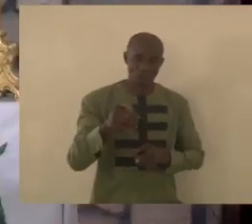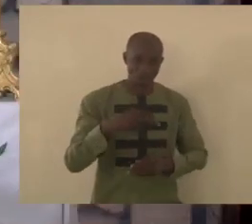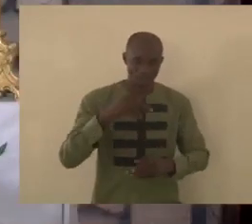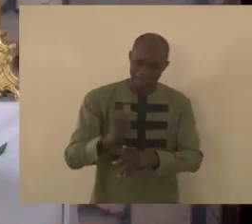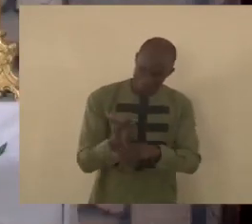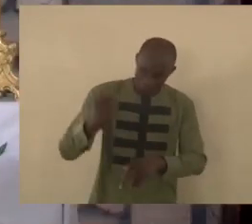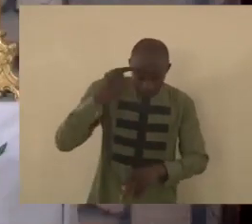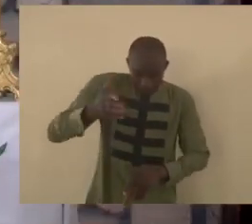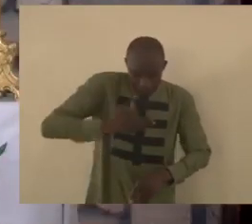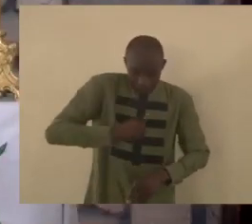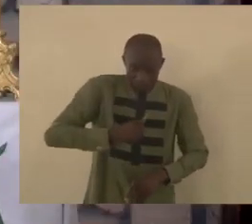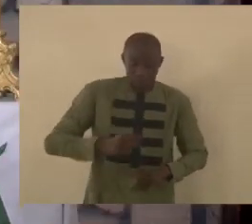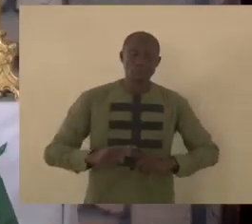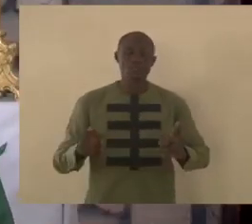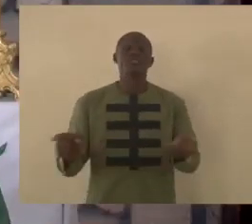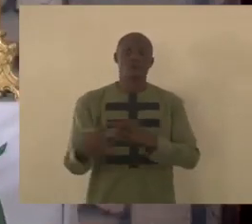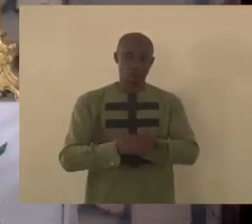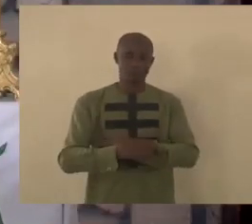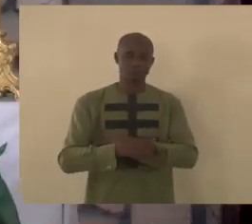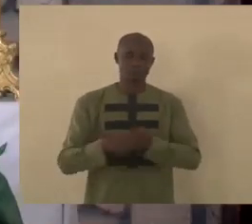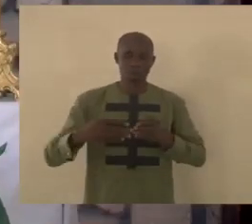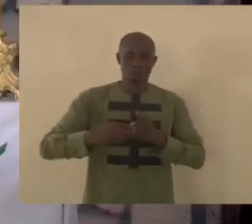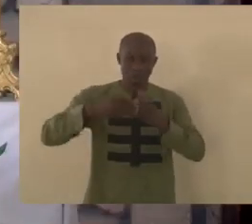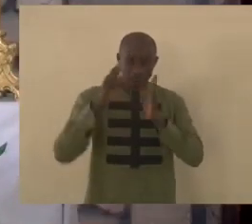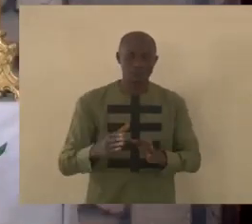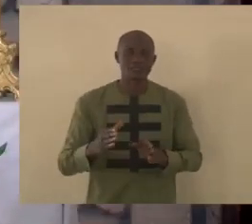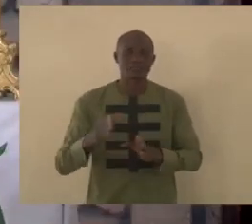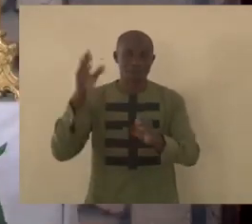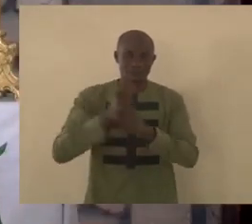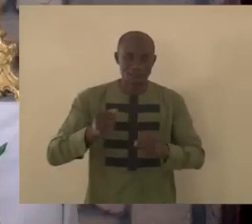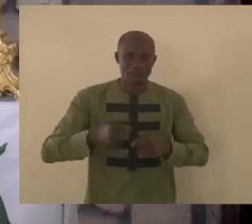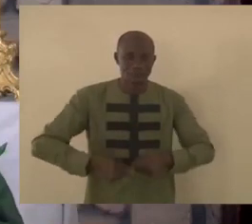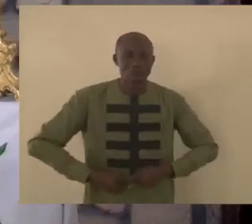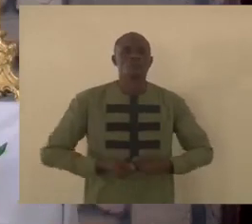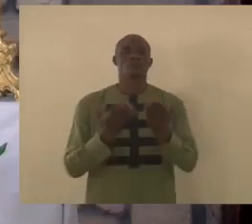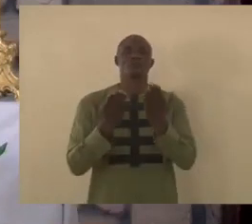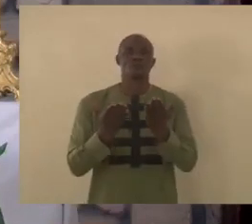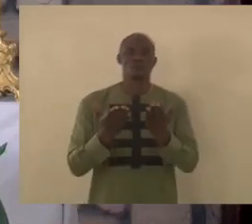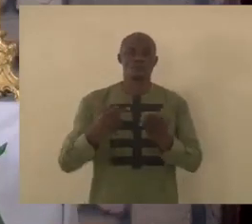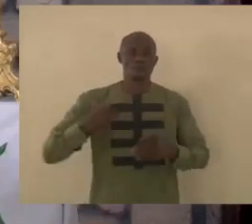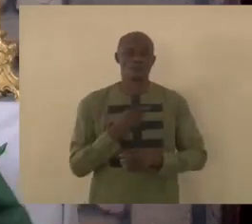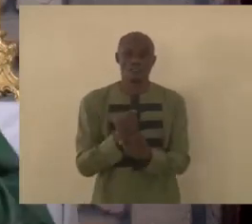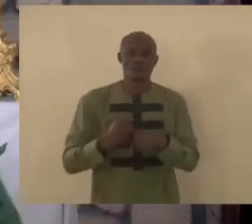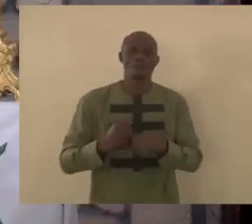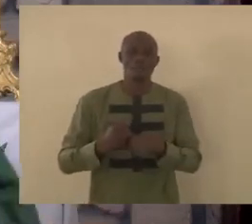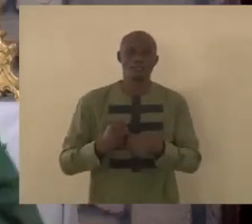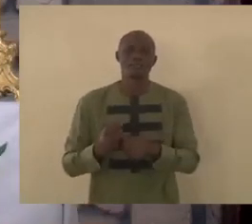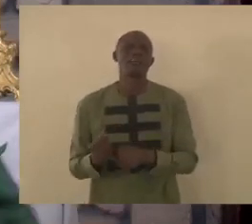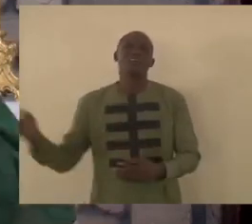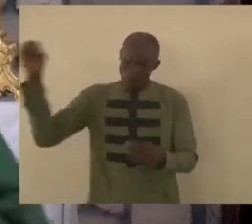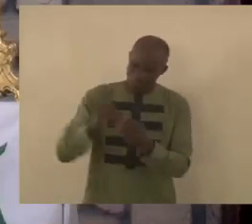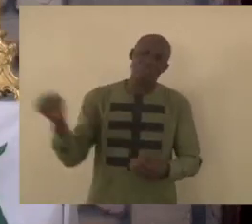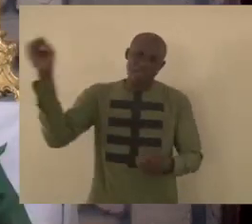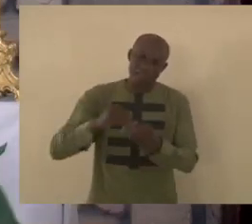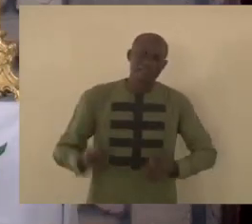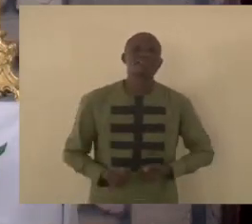to support you. But what do we find today? Leaders preach sacrifice. They tell us that we need to make